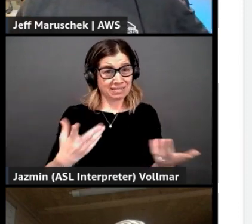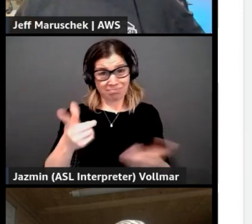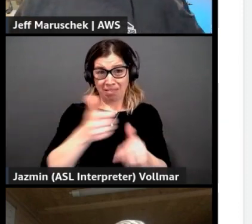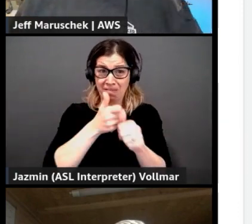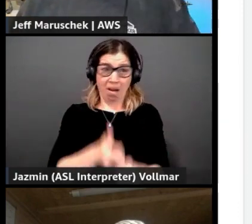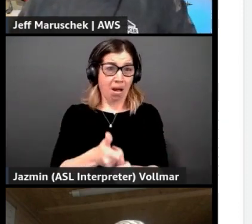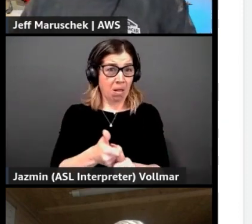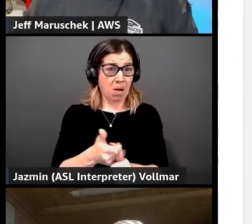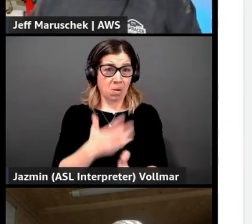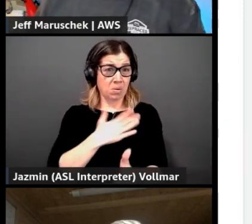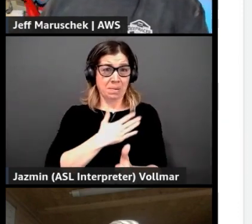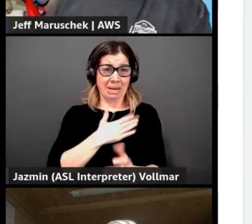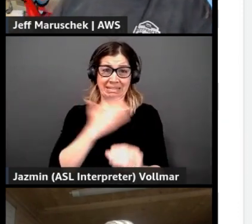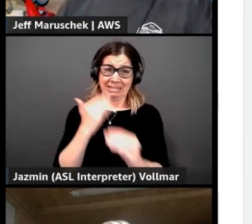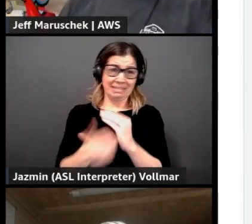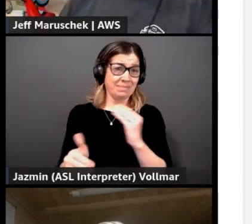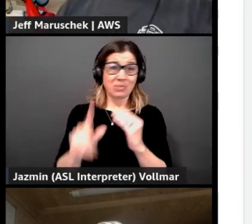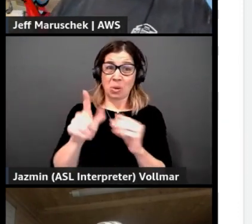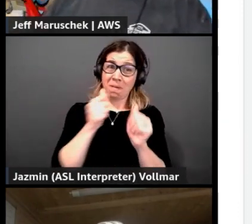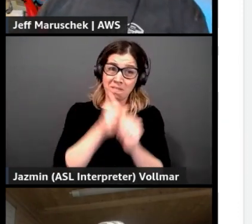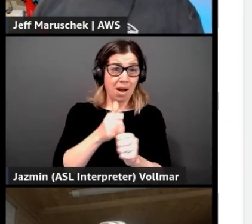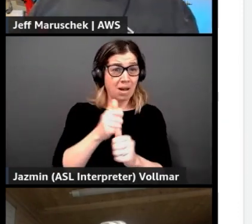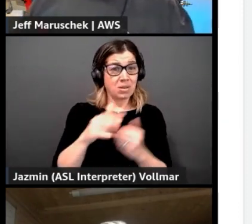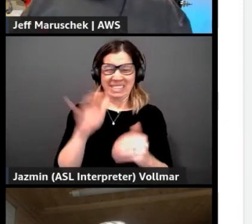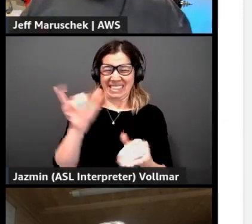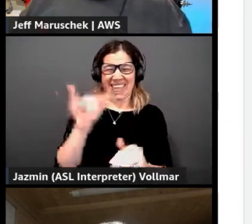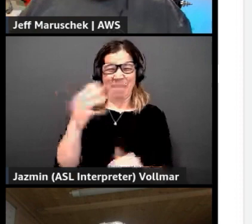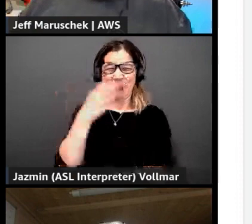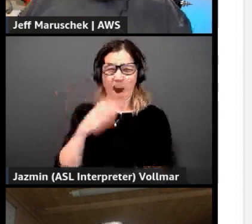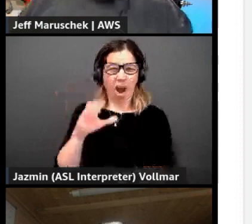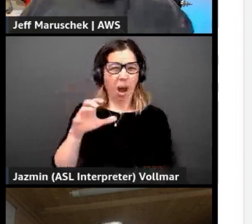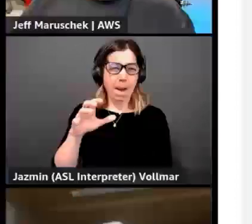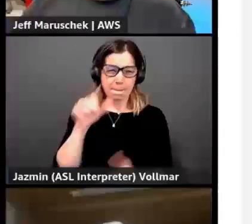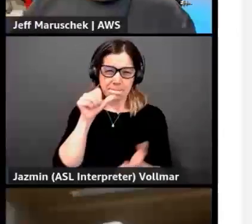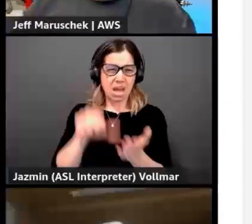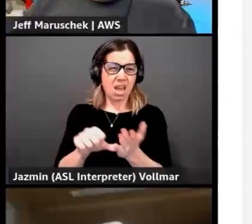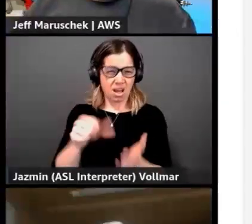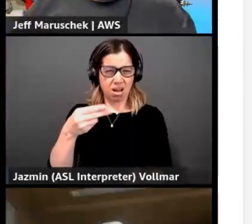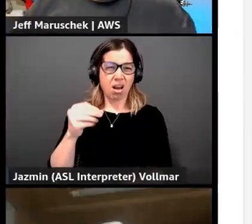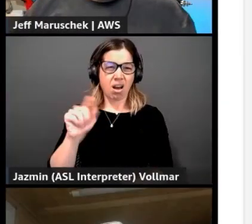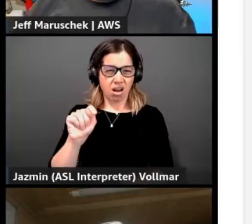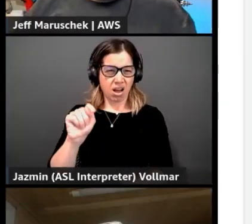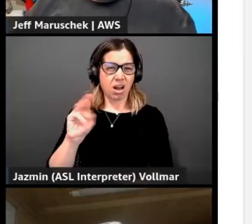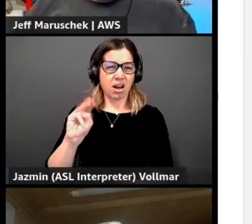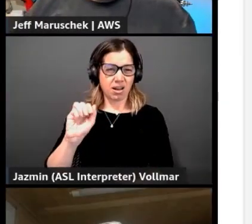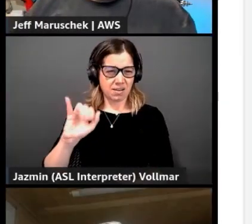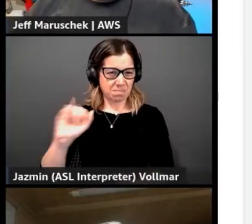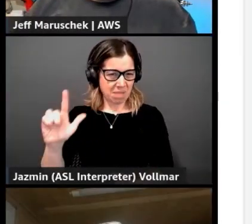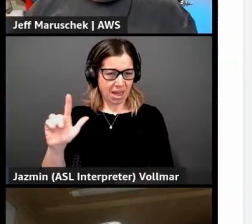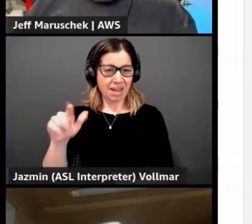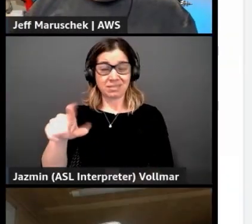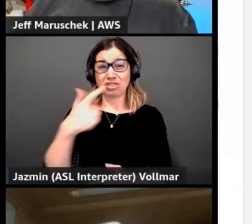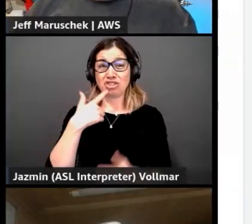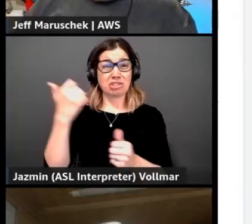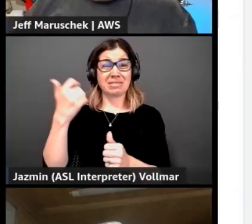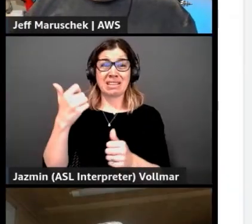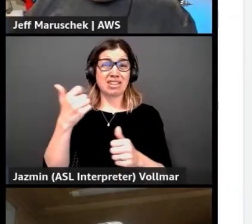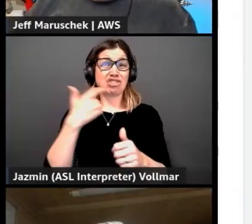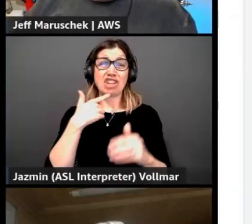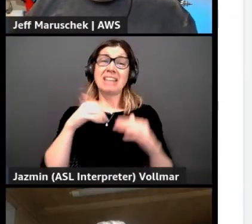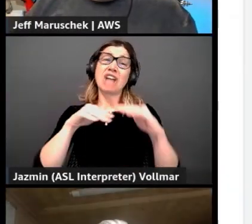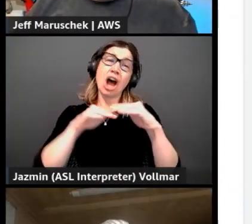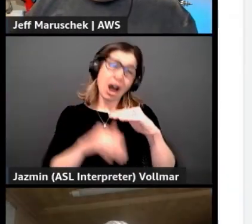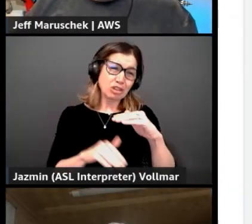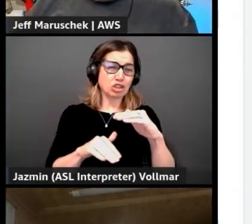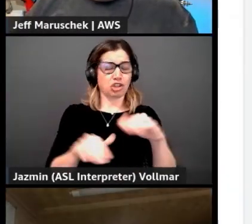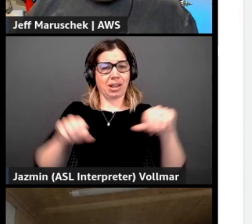major ISPs. You'll see on Hotmail it's the same thing. I've sent just under capacity here, and then I've